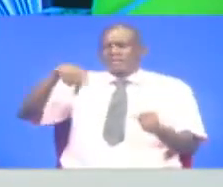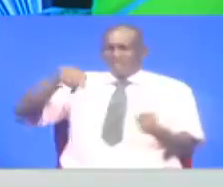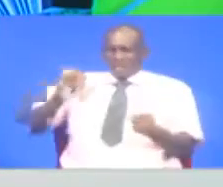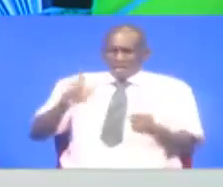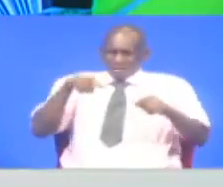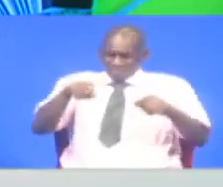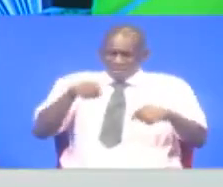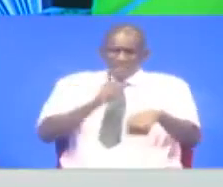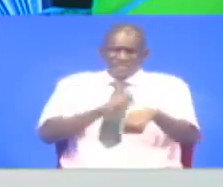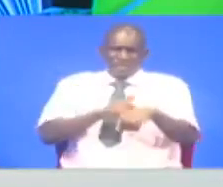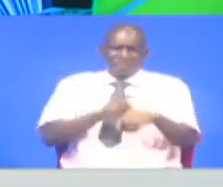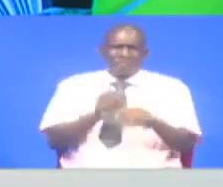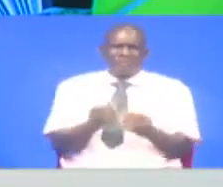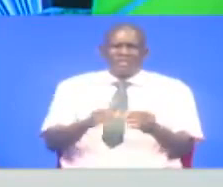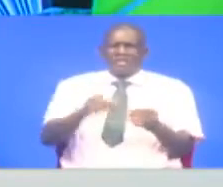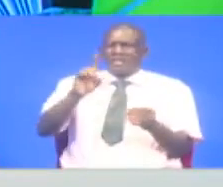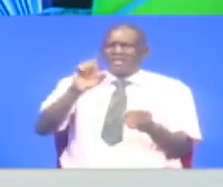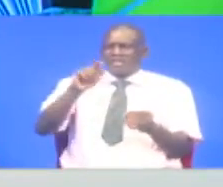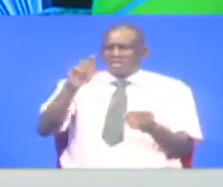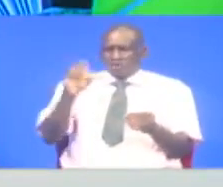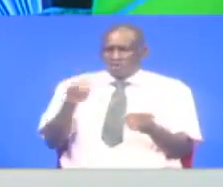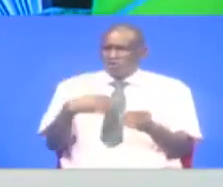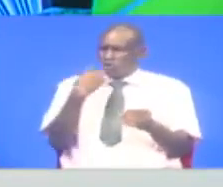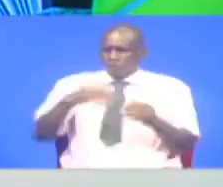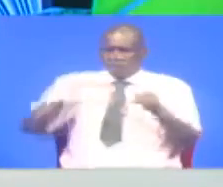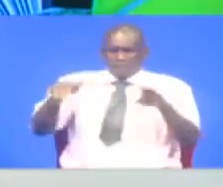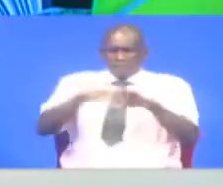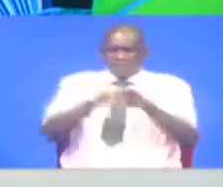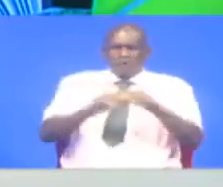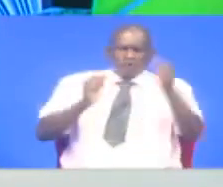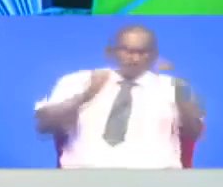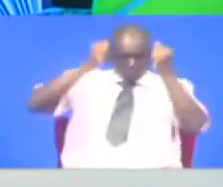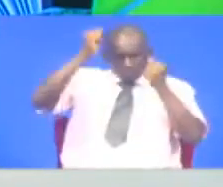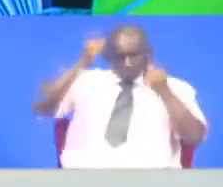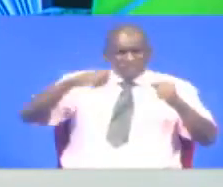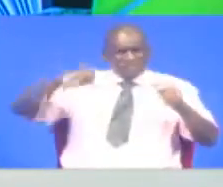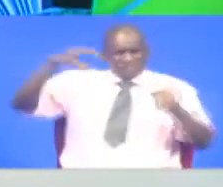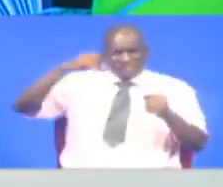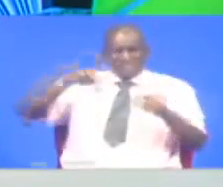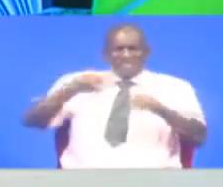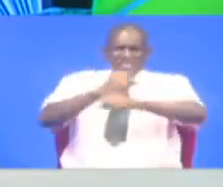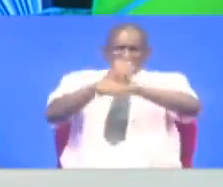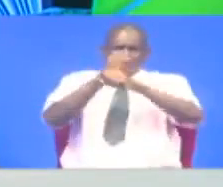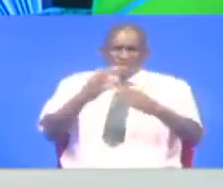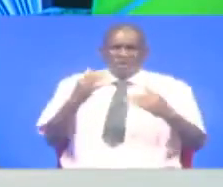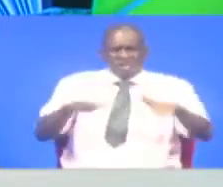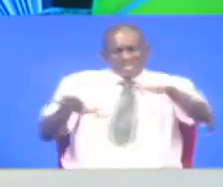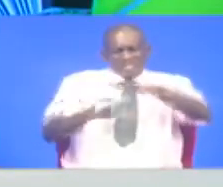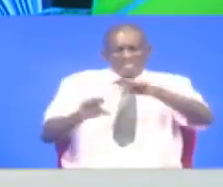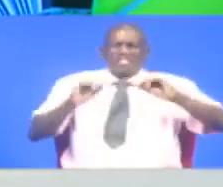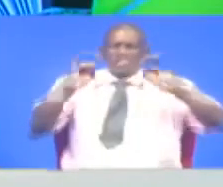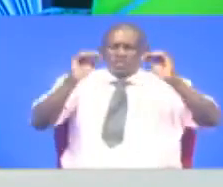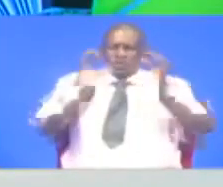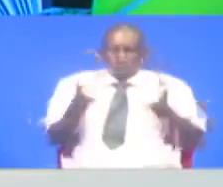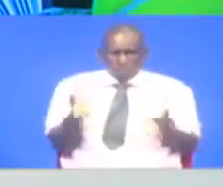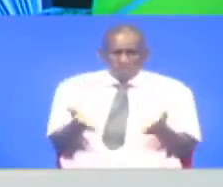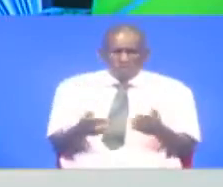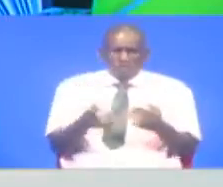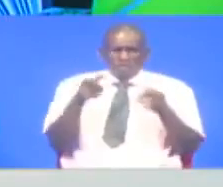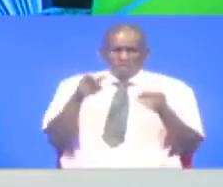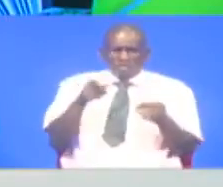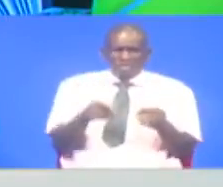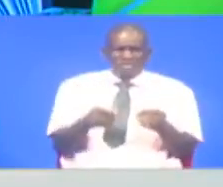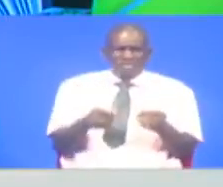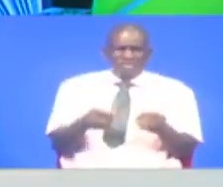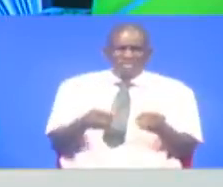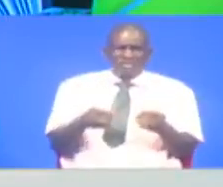this season. Ndeto, who played for Ulinzi Stars as a defender, is currently the assistant coach. The Soldiers, who last